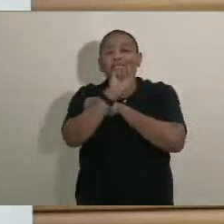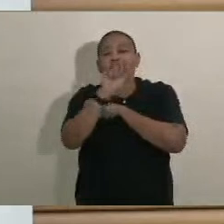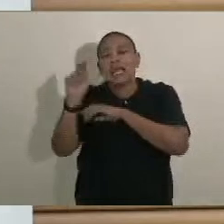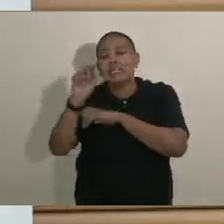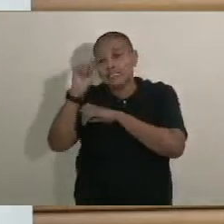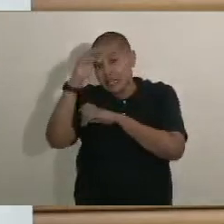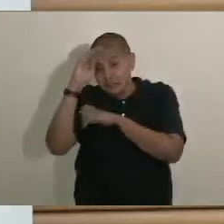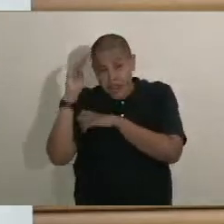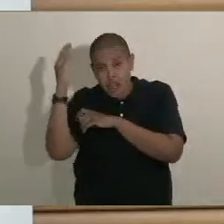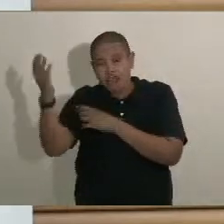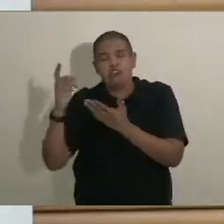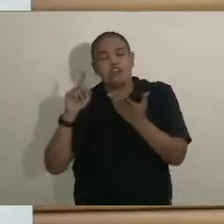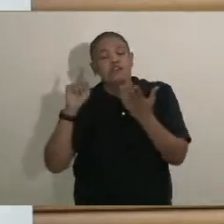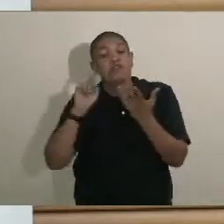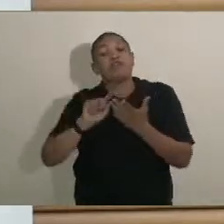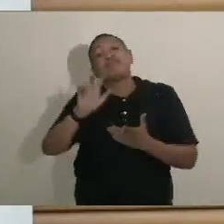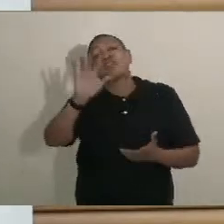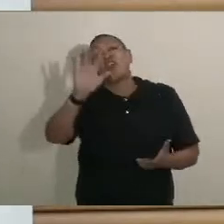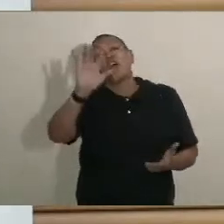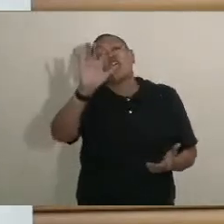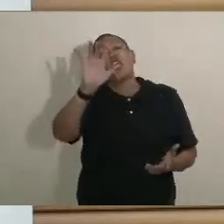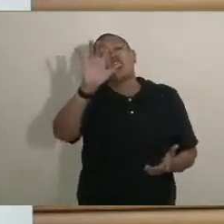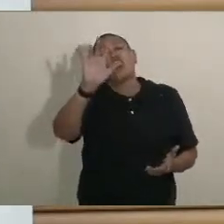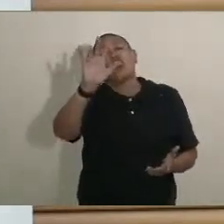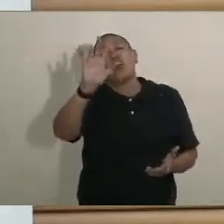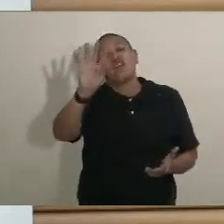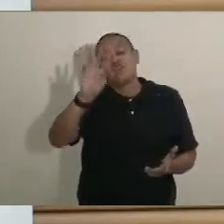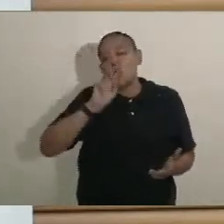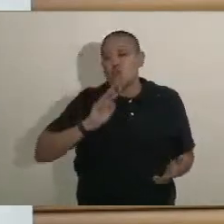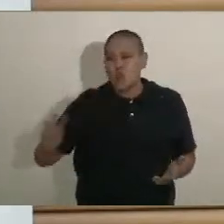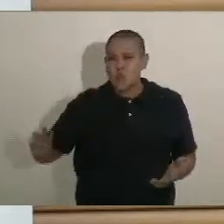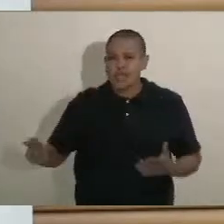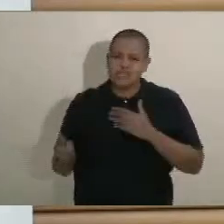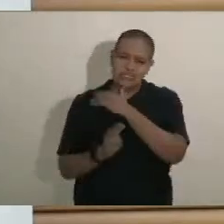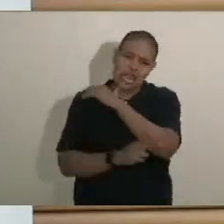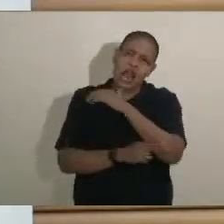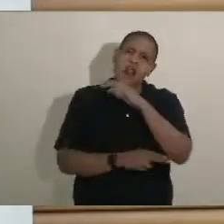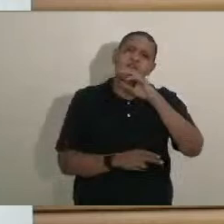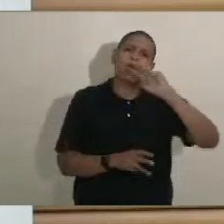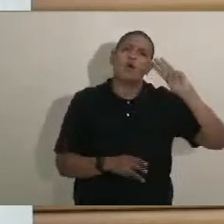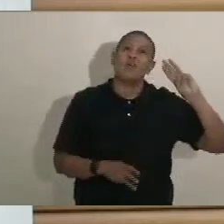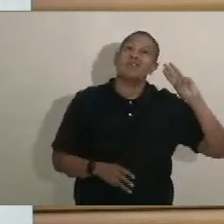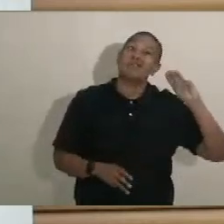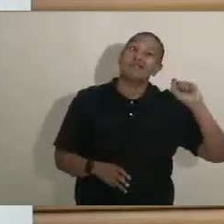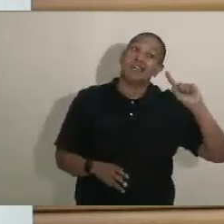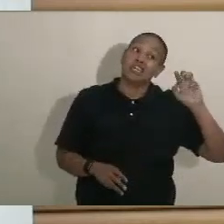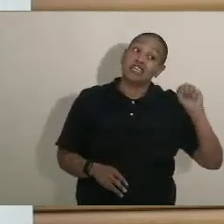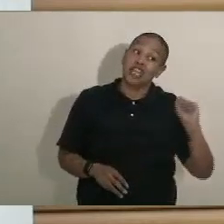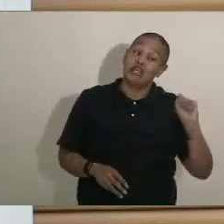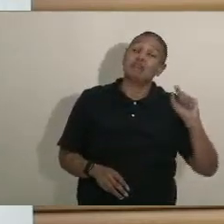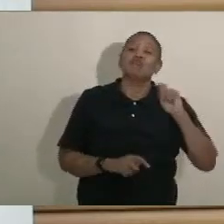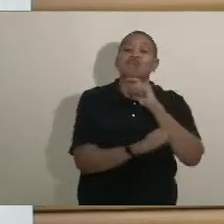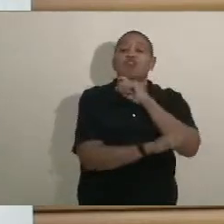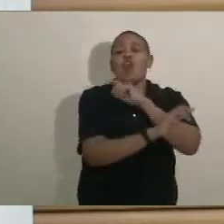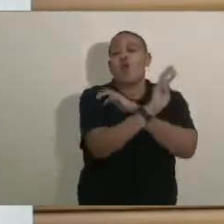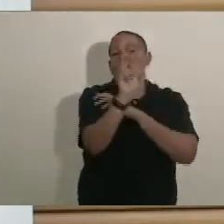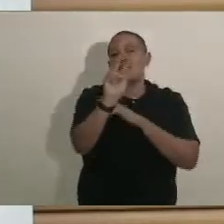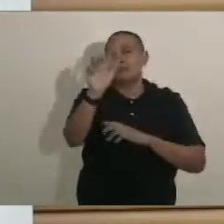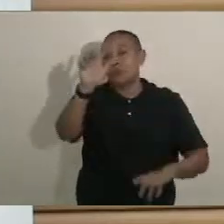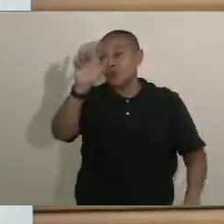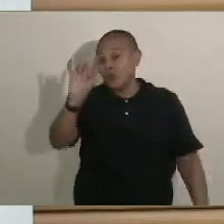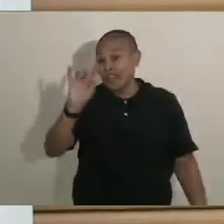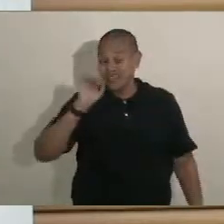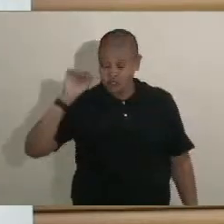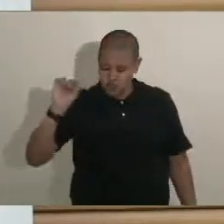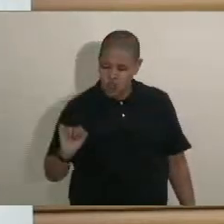Mary, 34 in the Western region, that's Hanover, St. James, Trelawney and Westmoreland, and 28 in the Southern